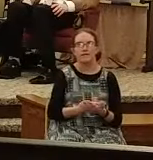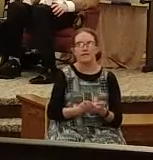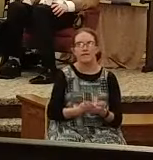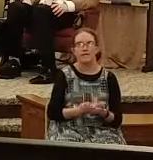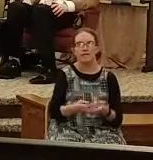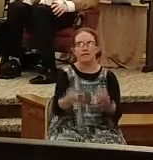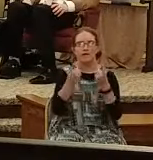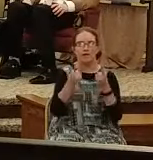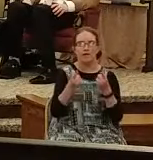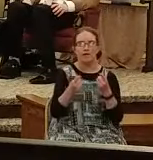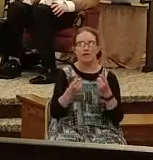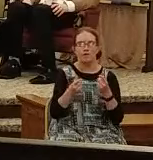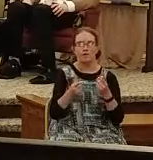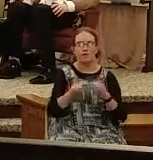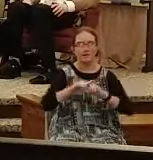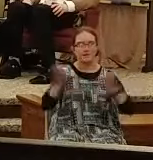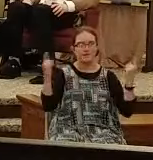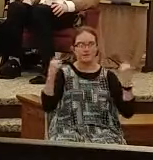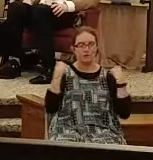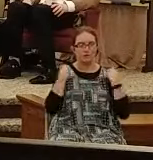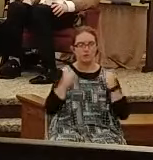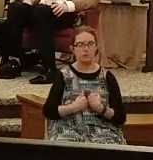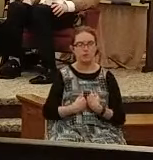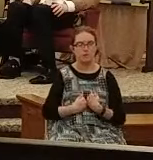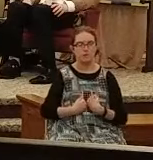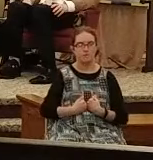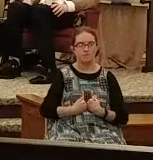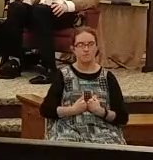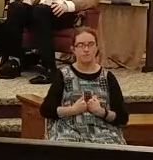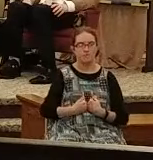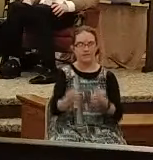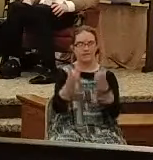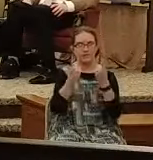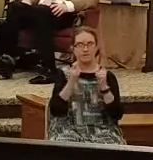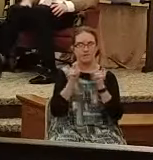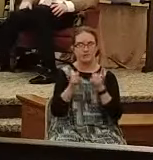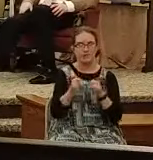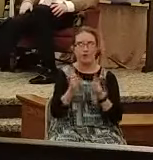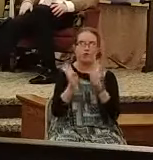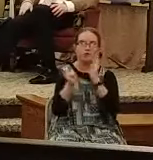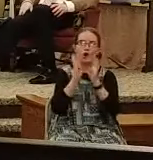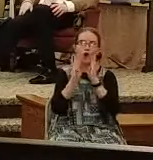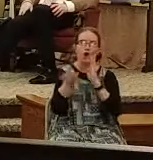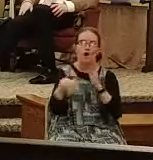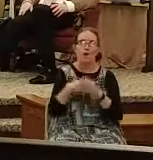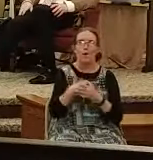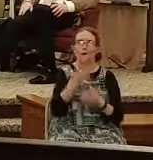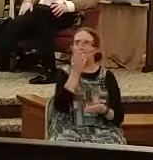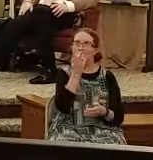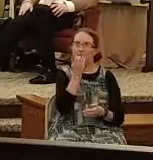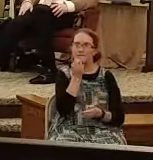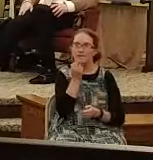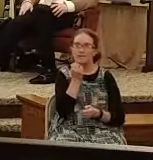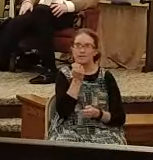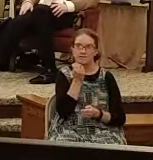he comes sporting on a different suit. Yes, sir. And he comes to you and he's talking all these sweet things to